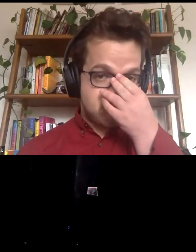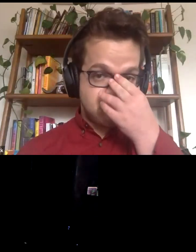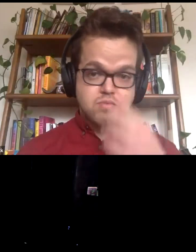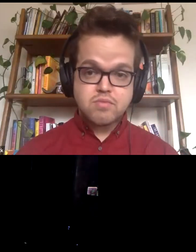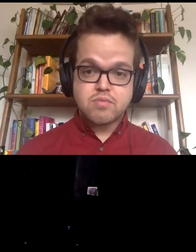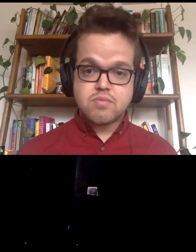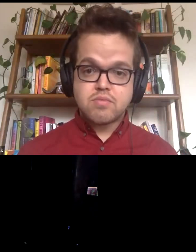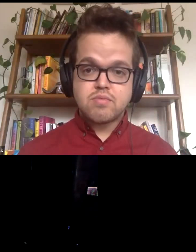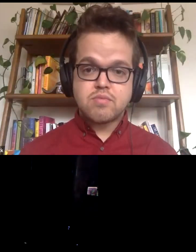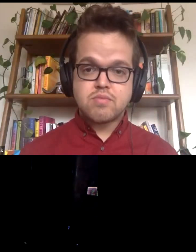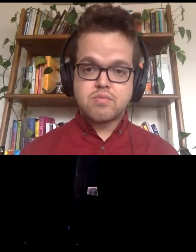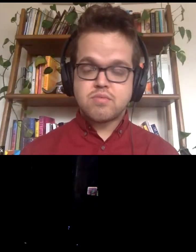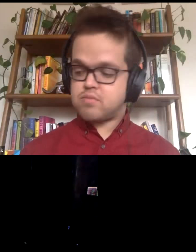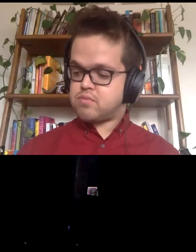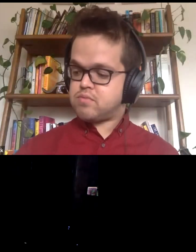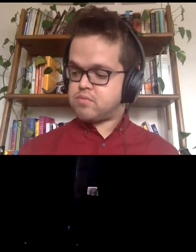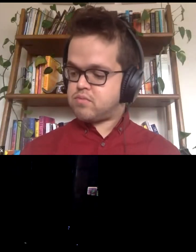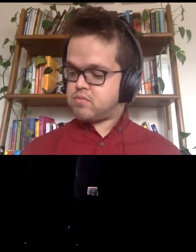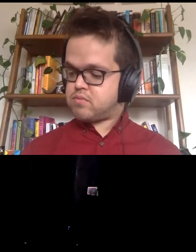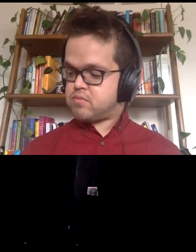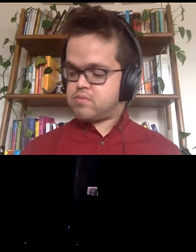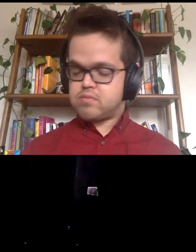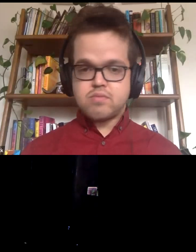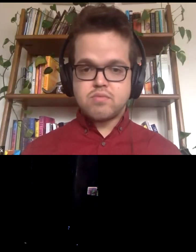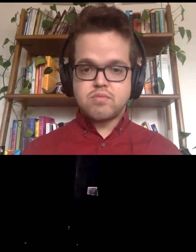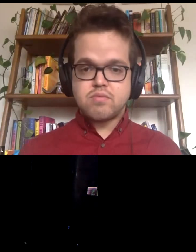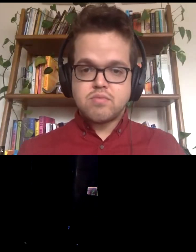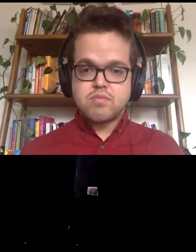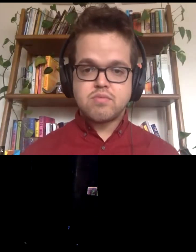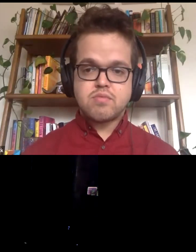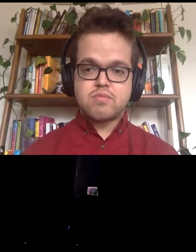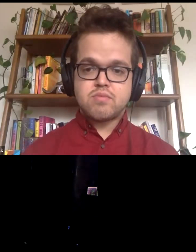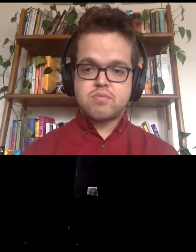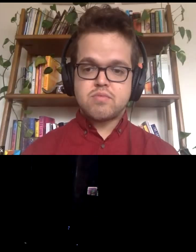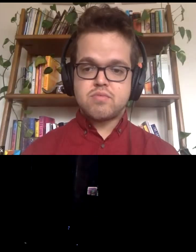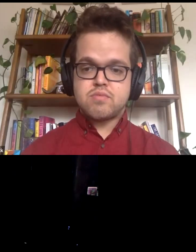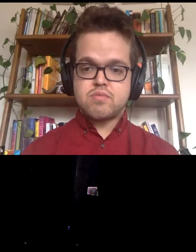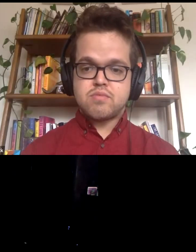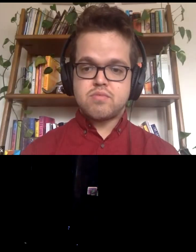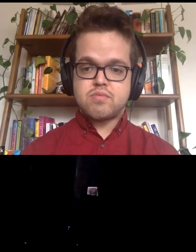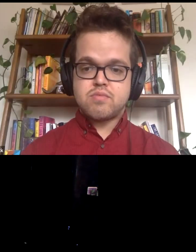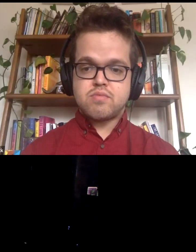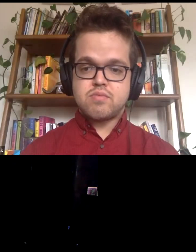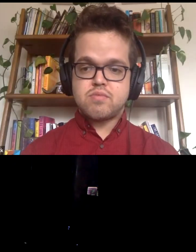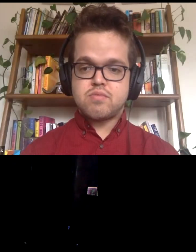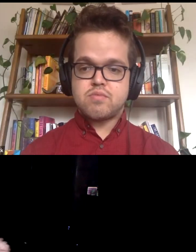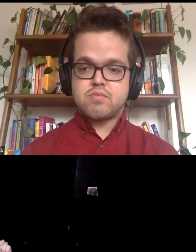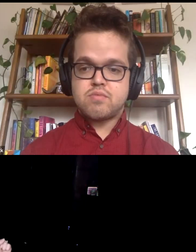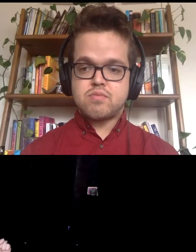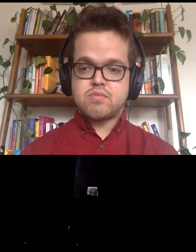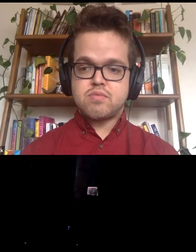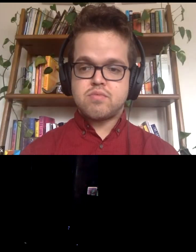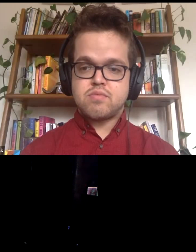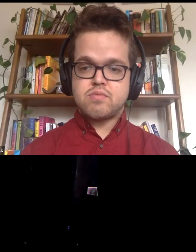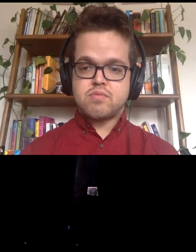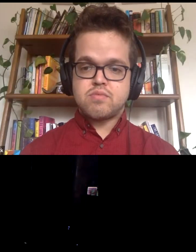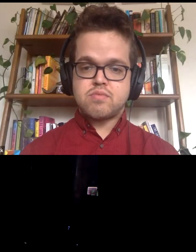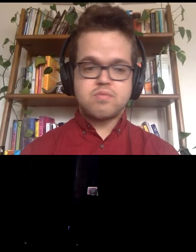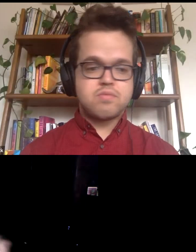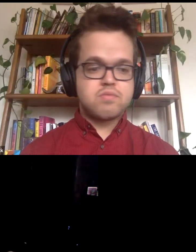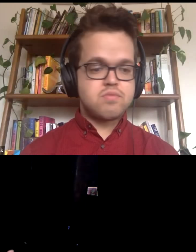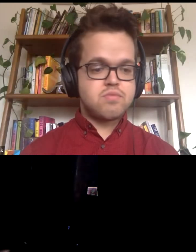that and say, yes, the vaccine is safe. And when we say safe, we mean that